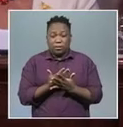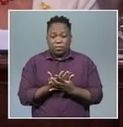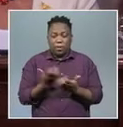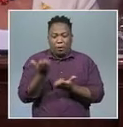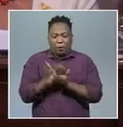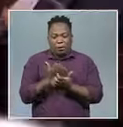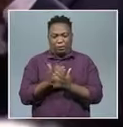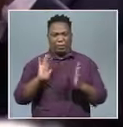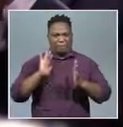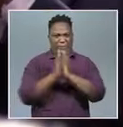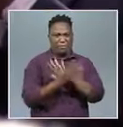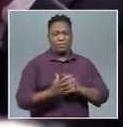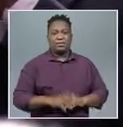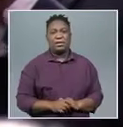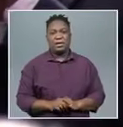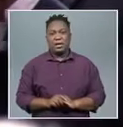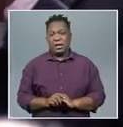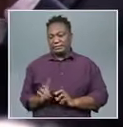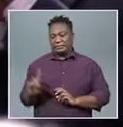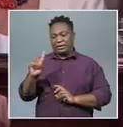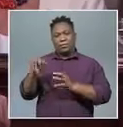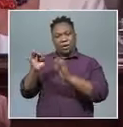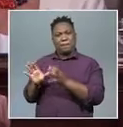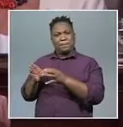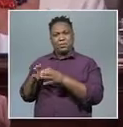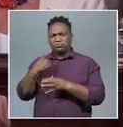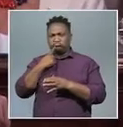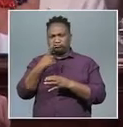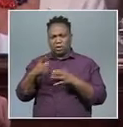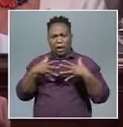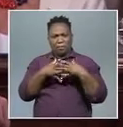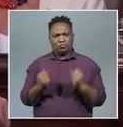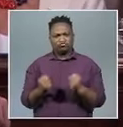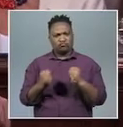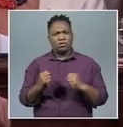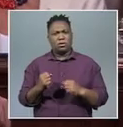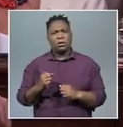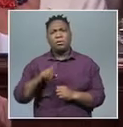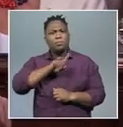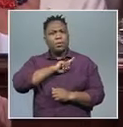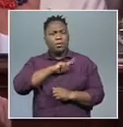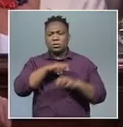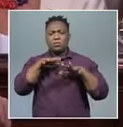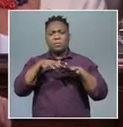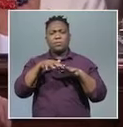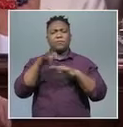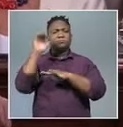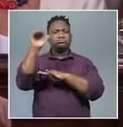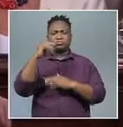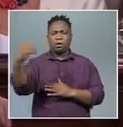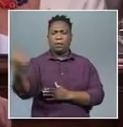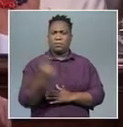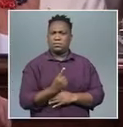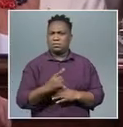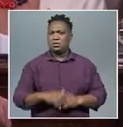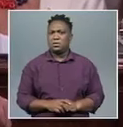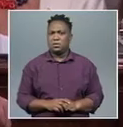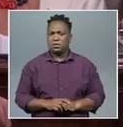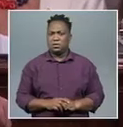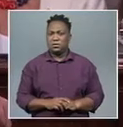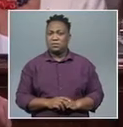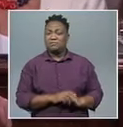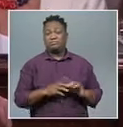Americans. Democrats say America is made stronger by the presence of immigrants and not the presence of a wall. Trump